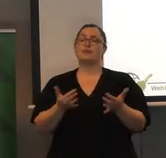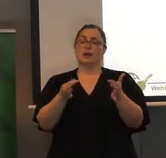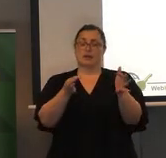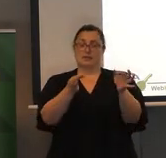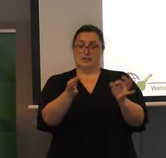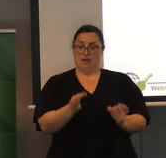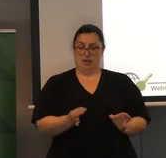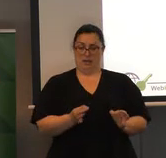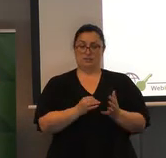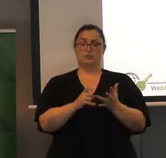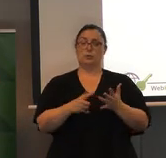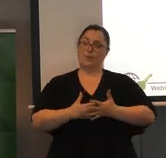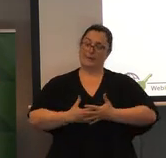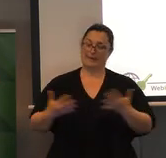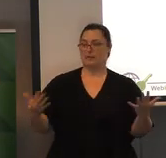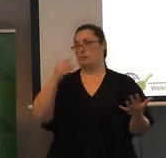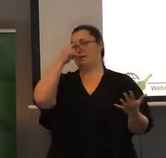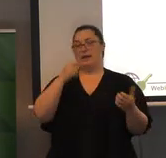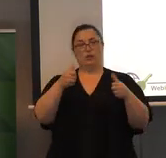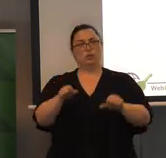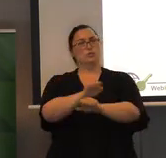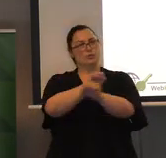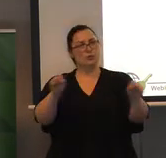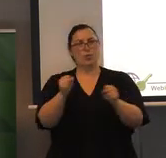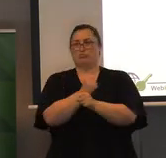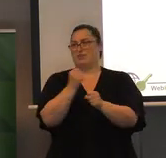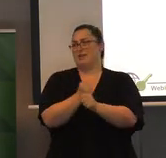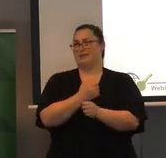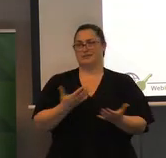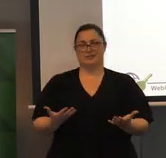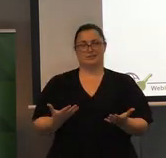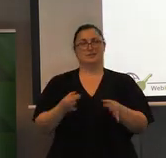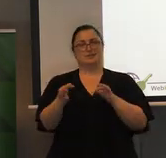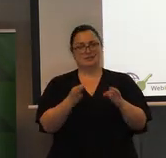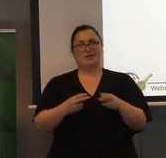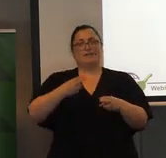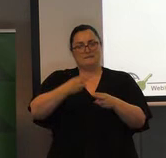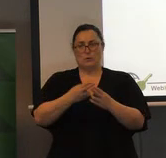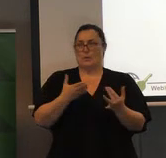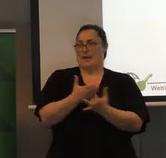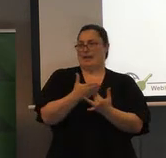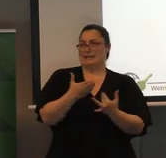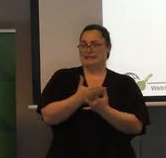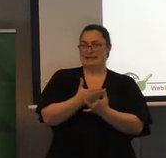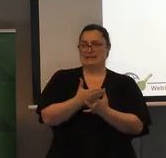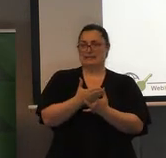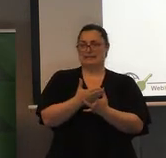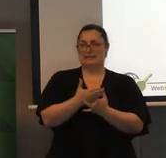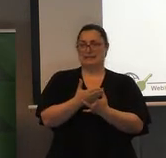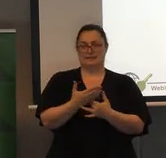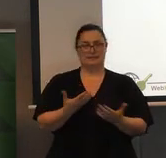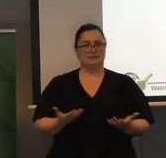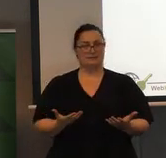Design so that everyone possible can use the great digital product that you've created. Design for accessibility. Using